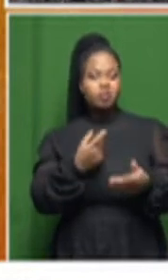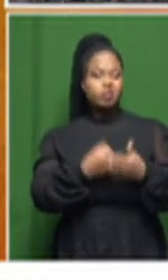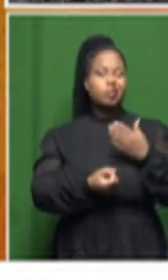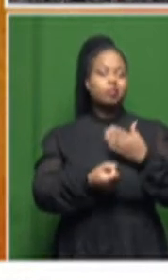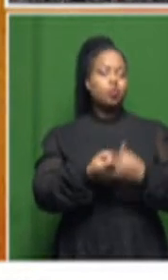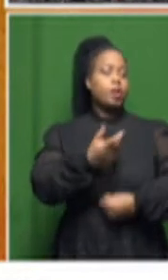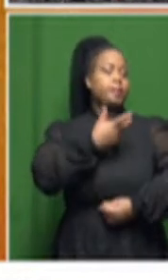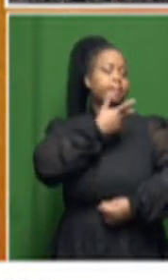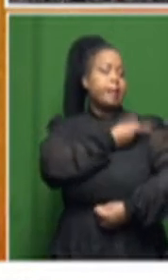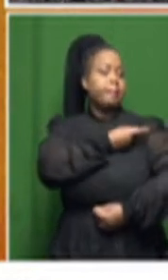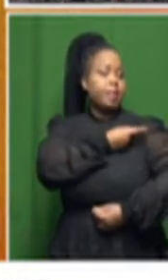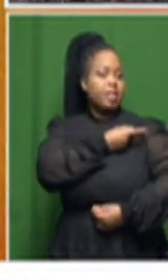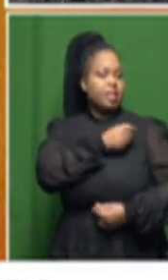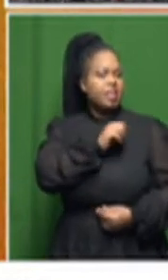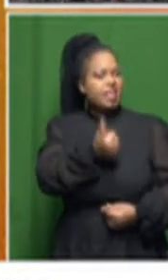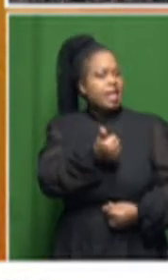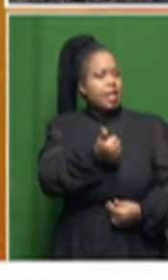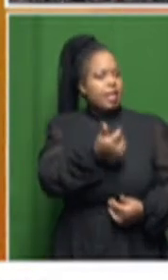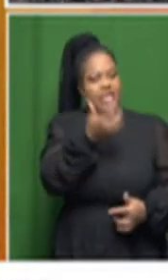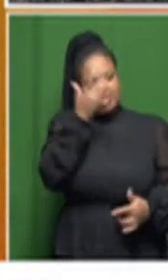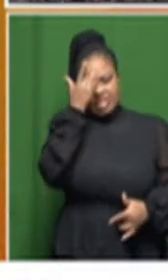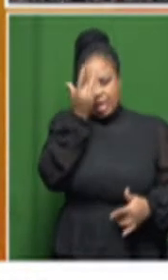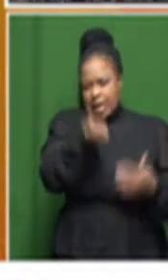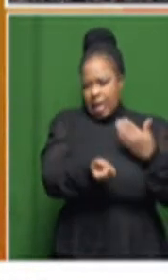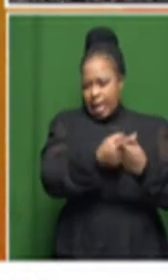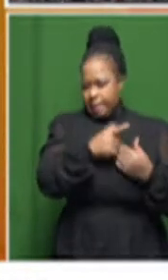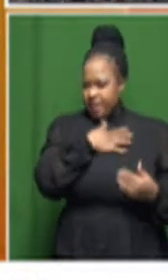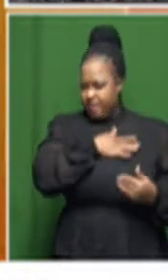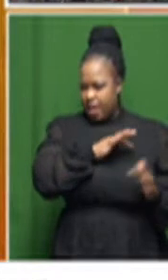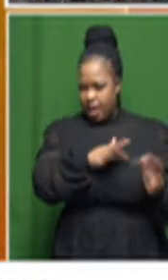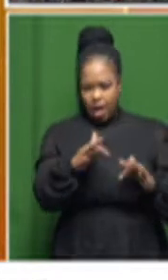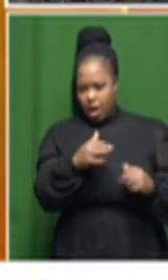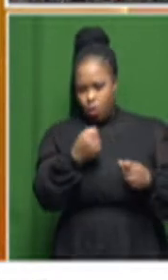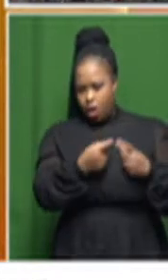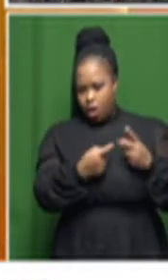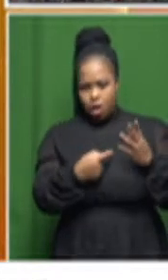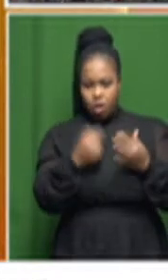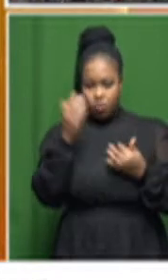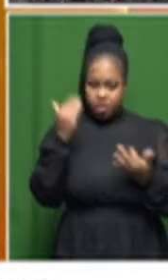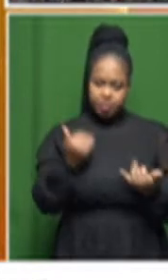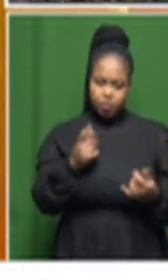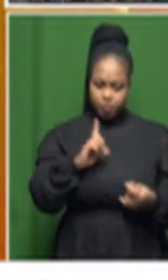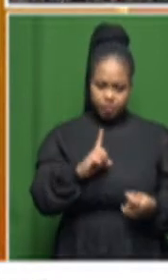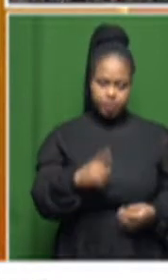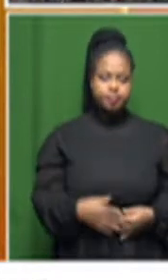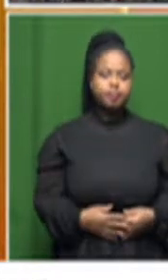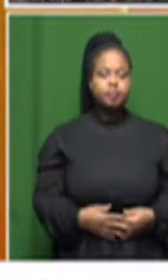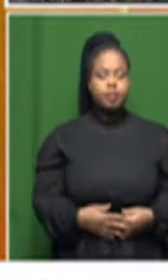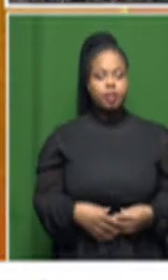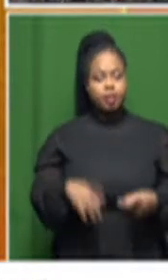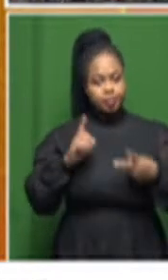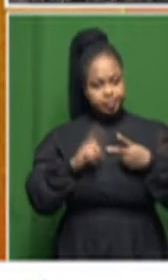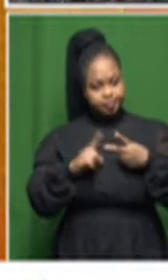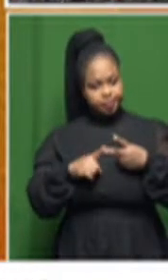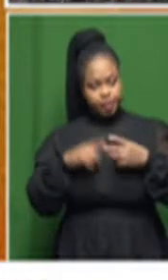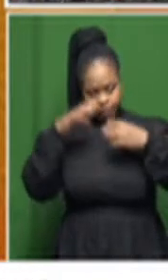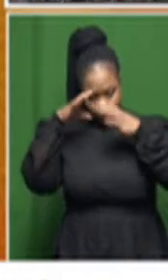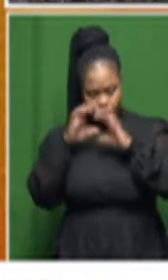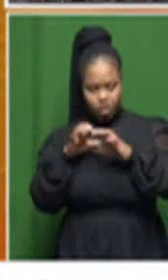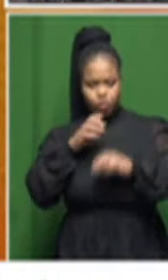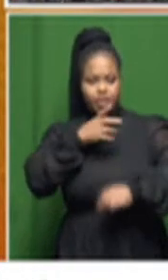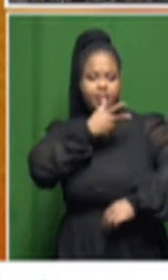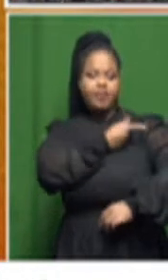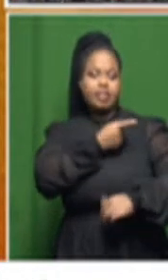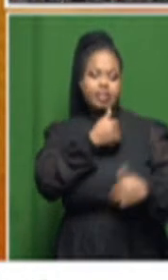following immunization, and then specifically, focusing on the vaccine safety. So I want